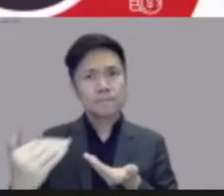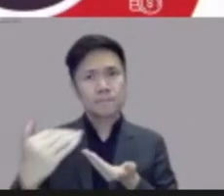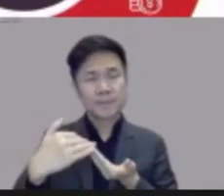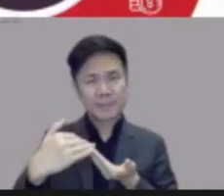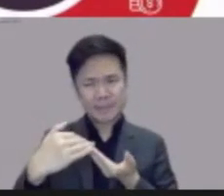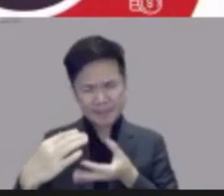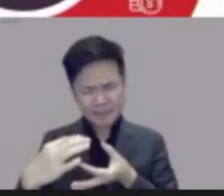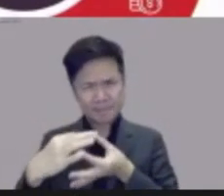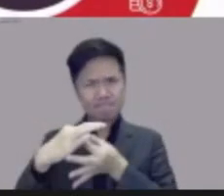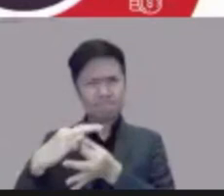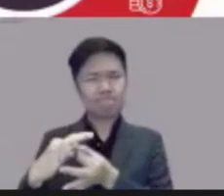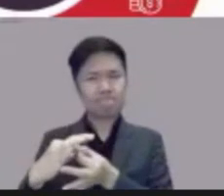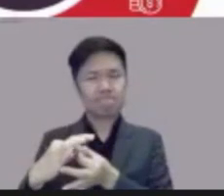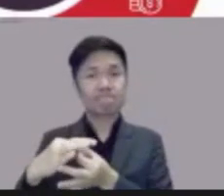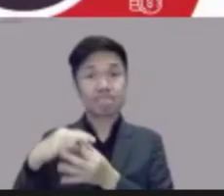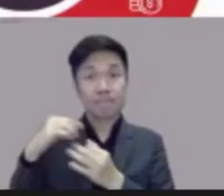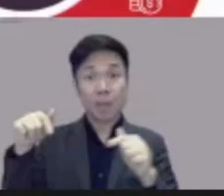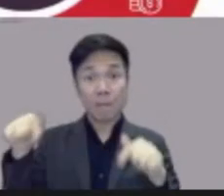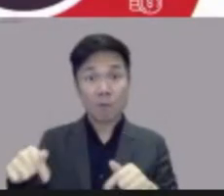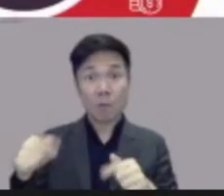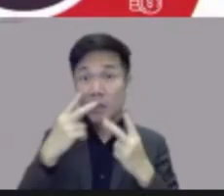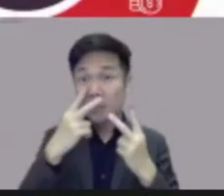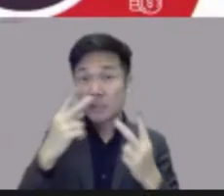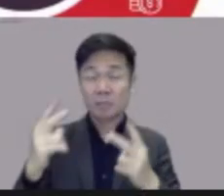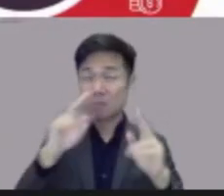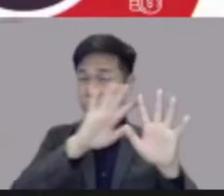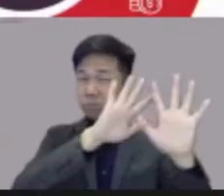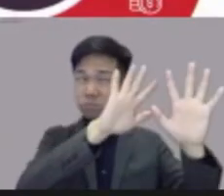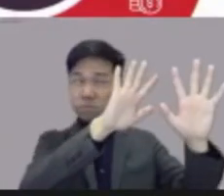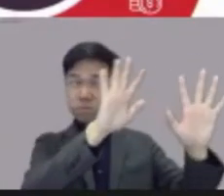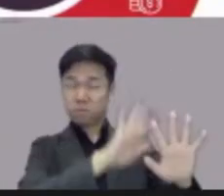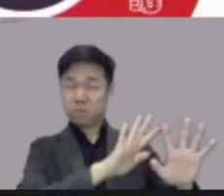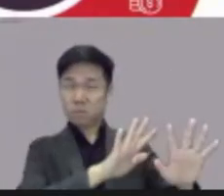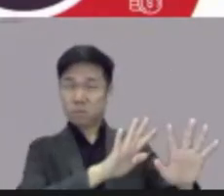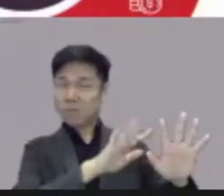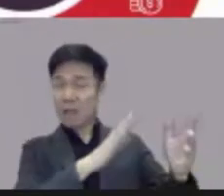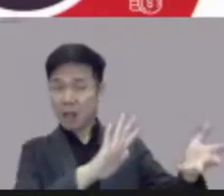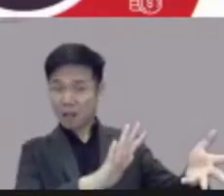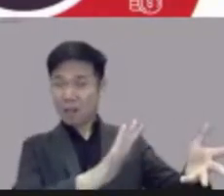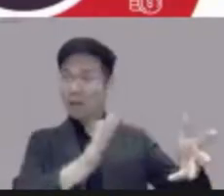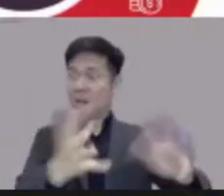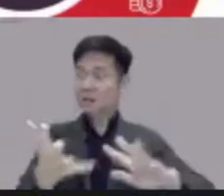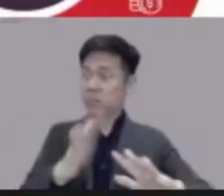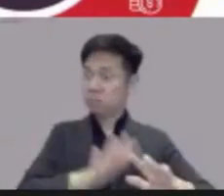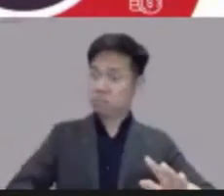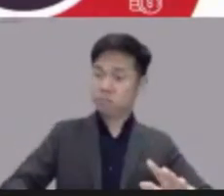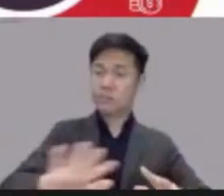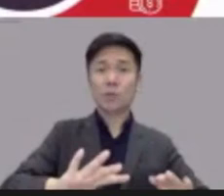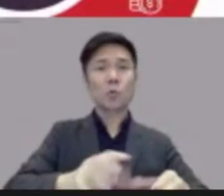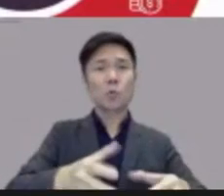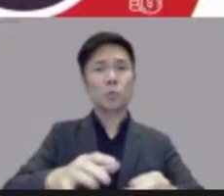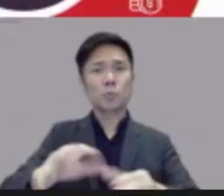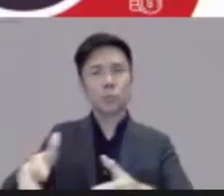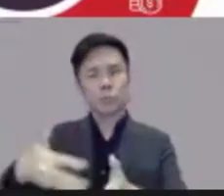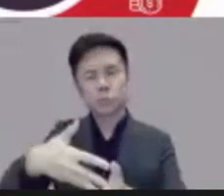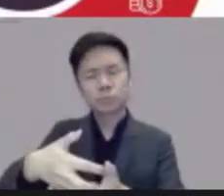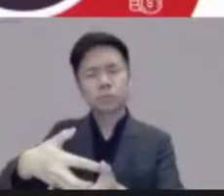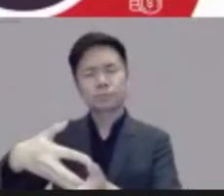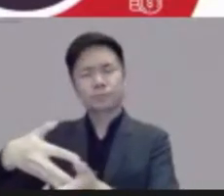environmental crisis as just mentioned is most severely felt by vulnerable and marginalized groups in society